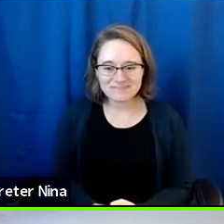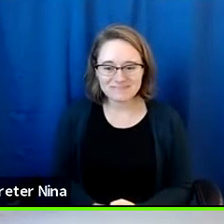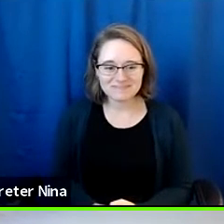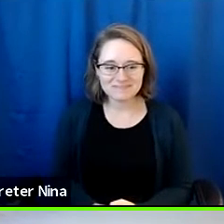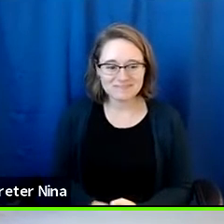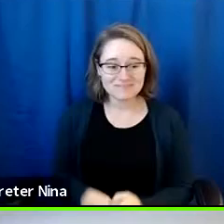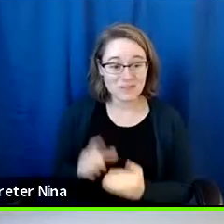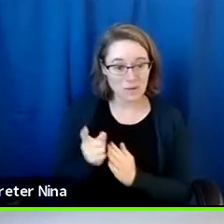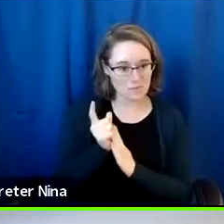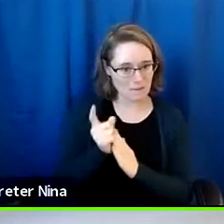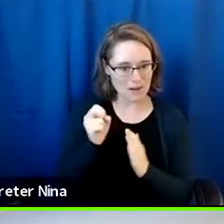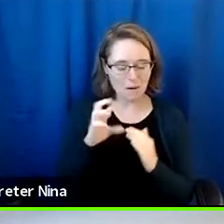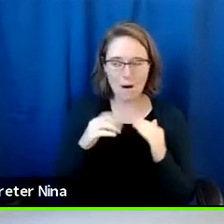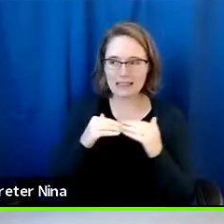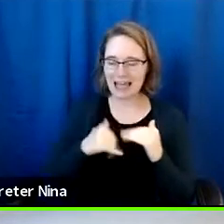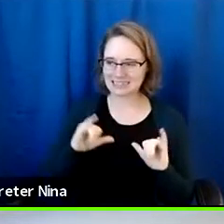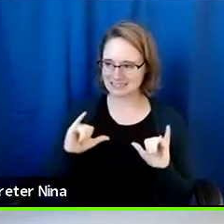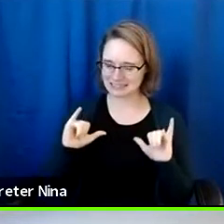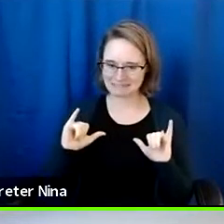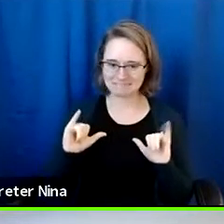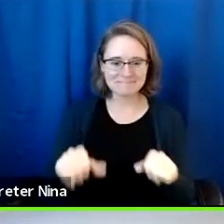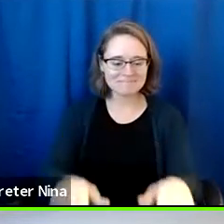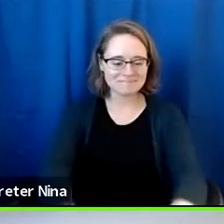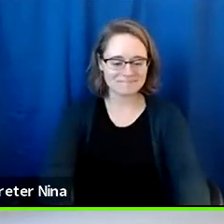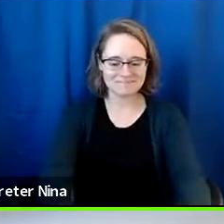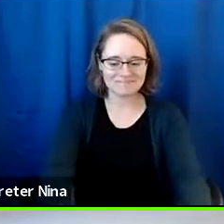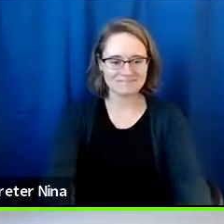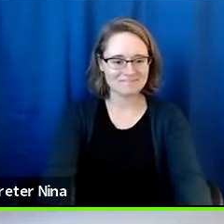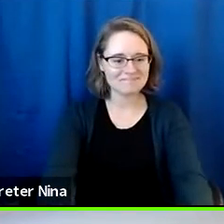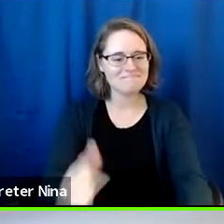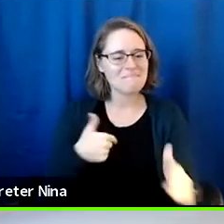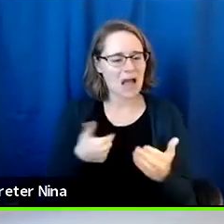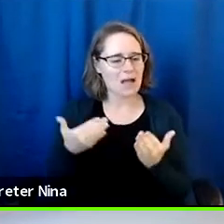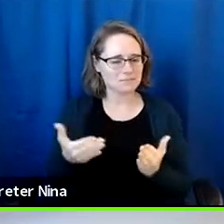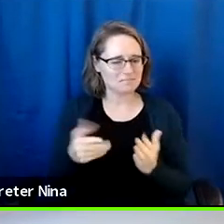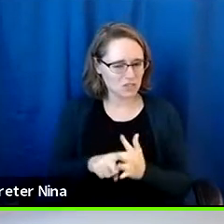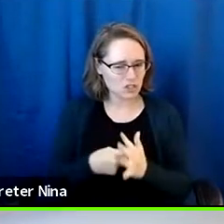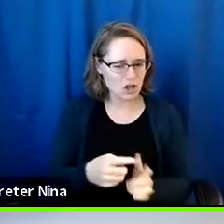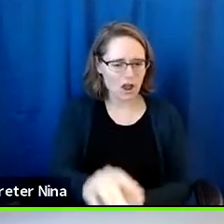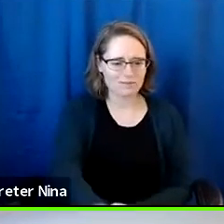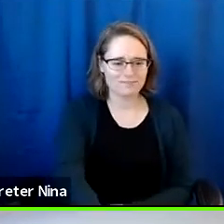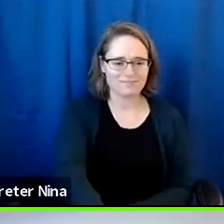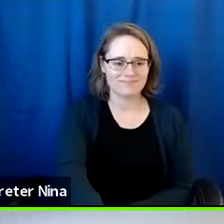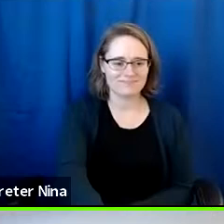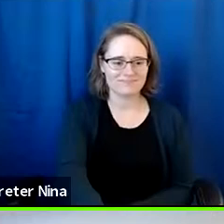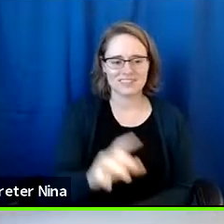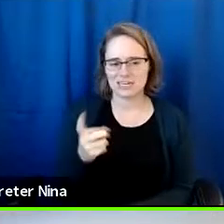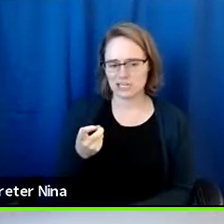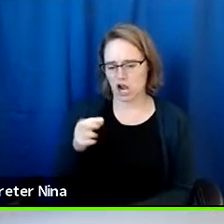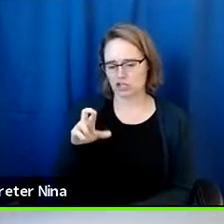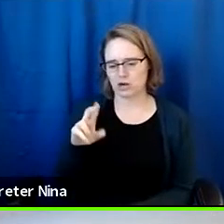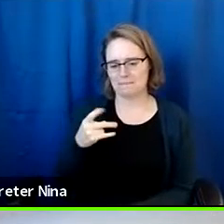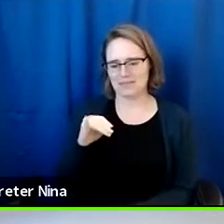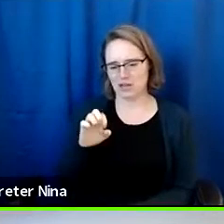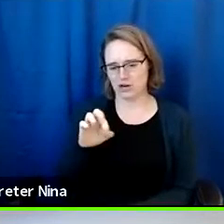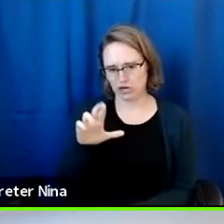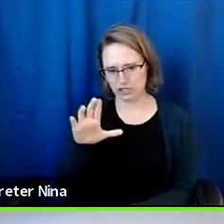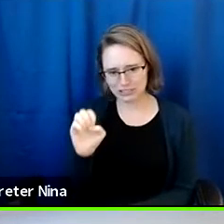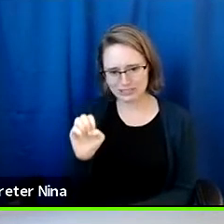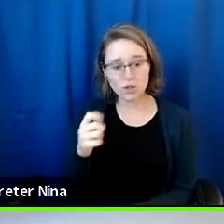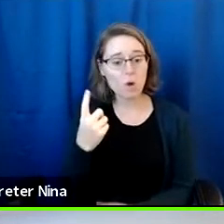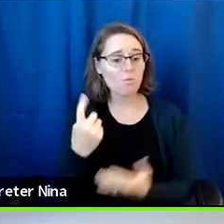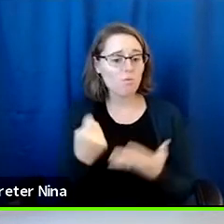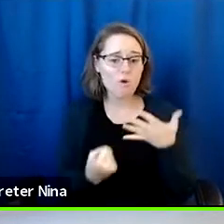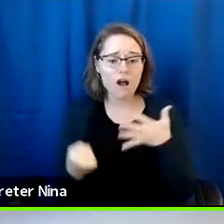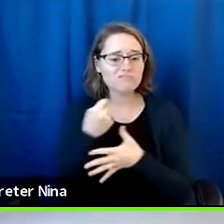One minute or less. I'll go ahead and kick us off. I think one of the things that I am